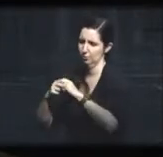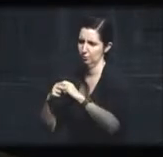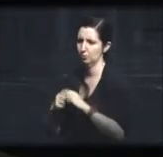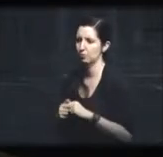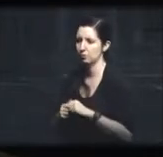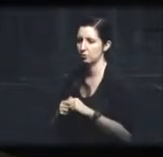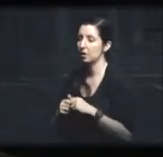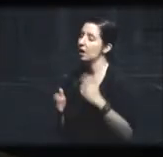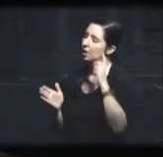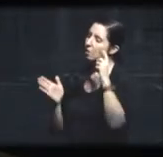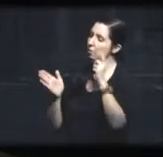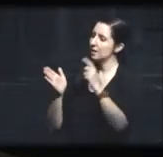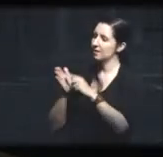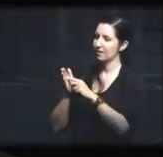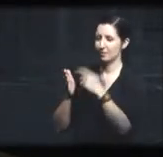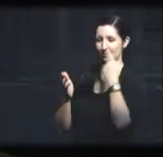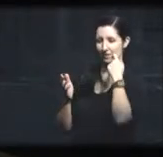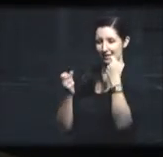quad program,